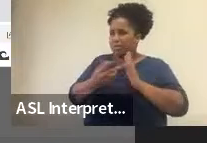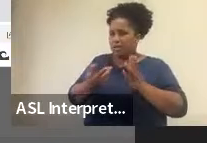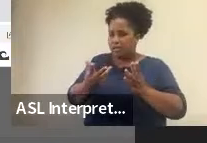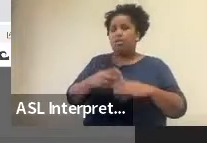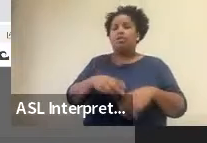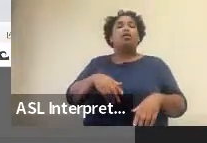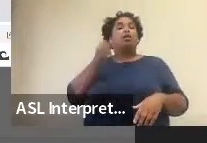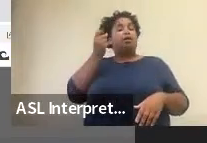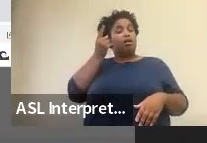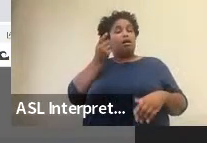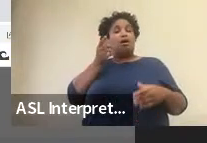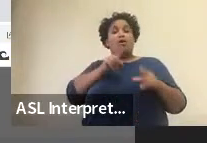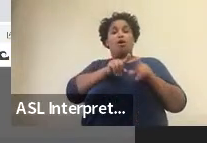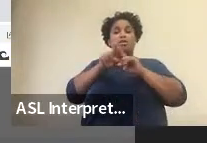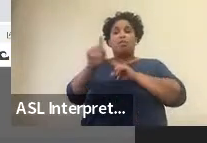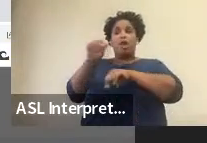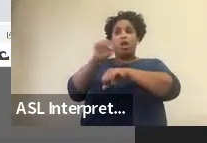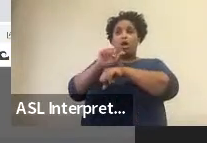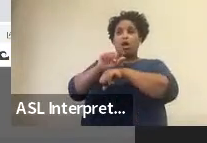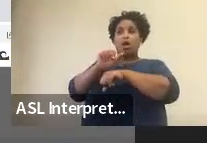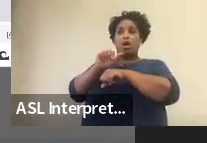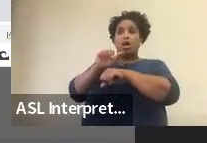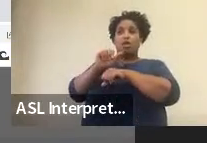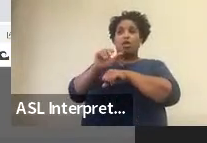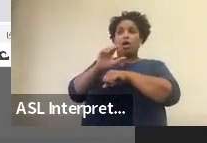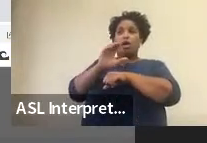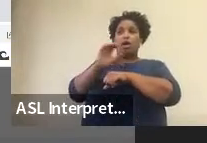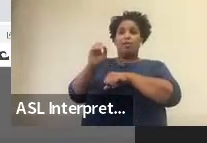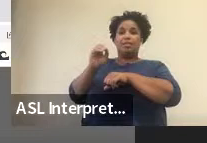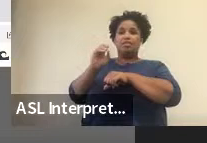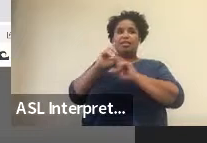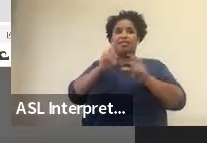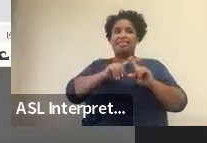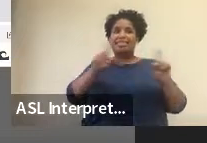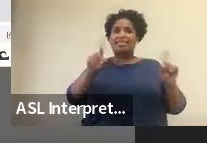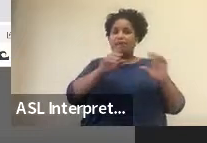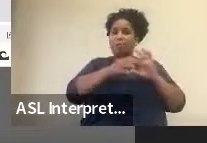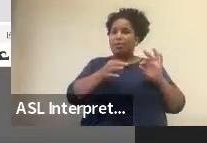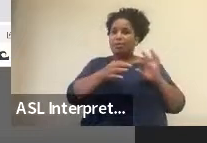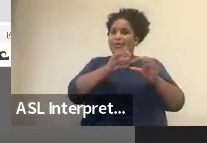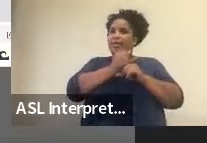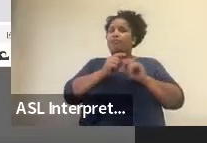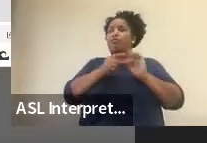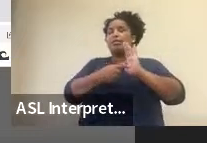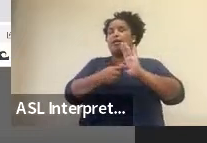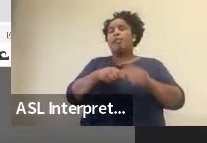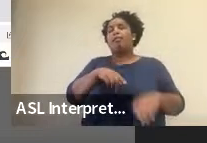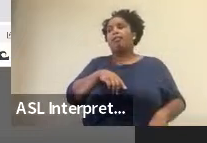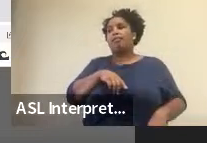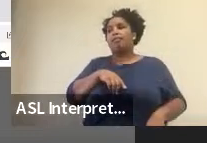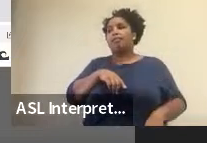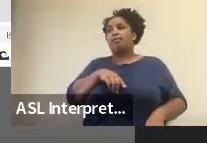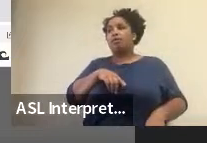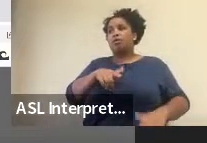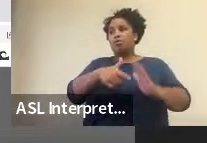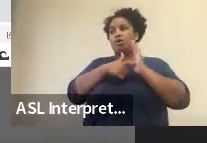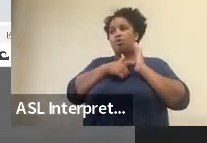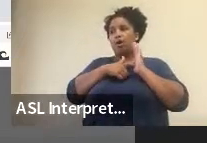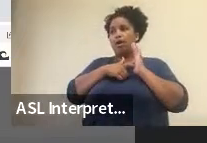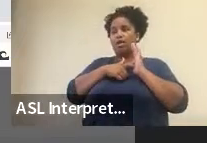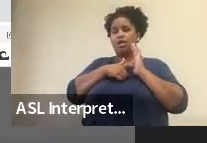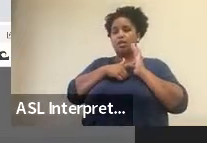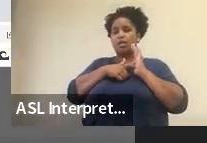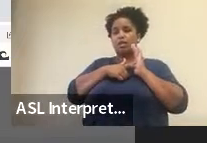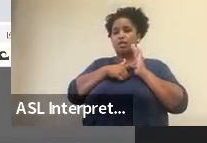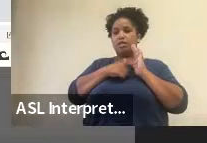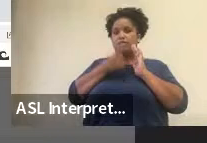that their employers are still giving different messaging. For example, requiring for